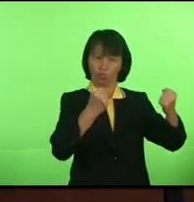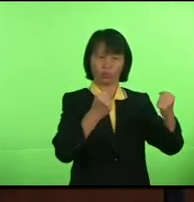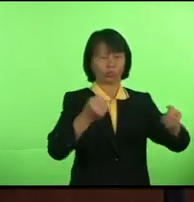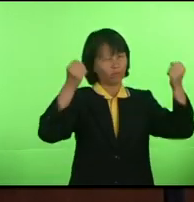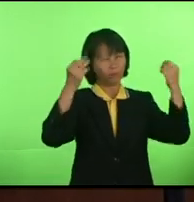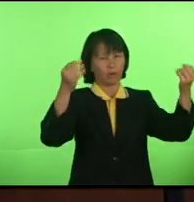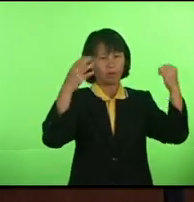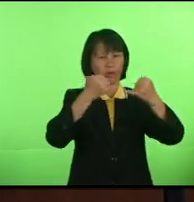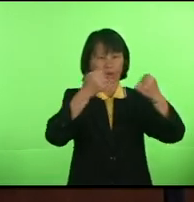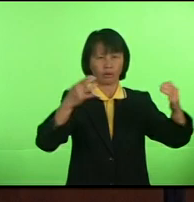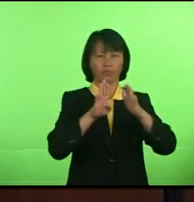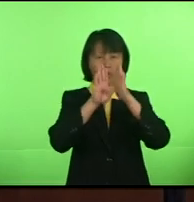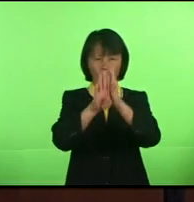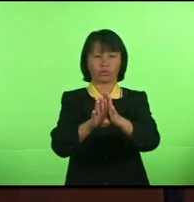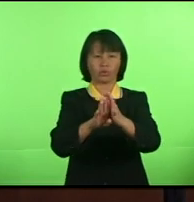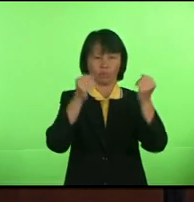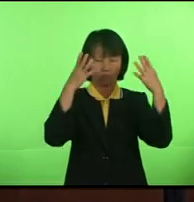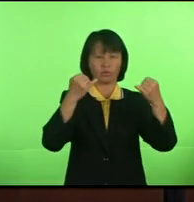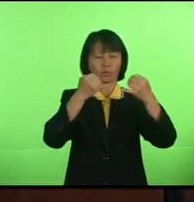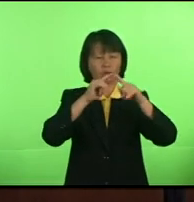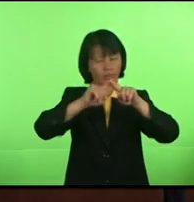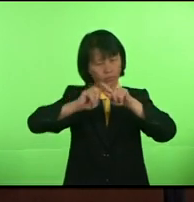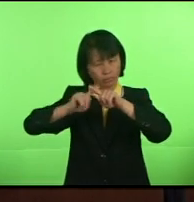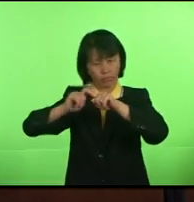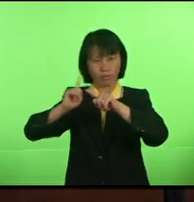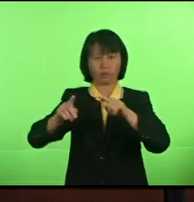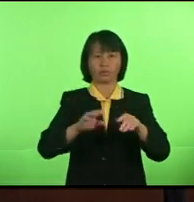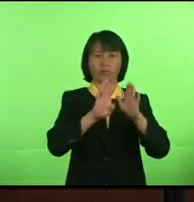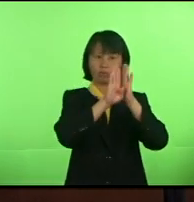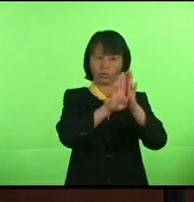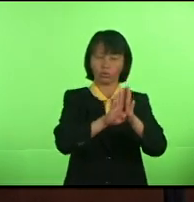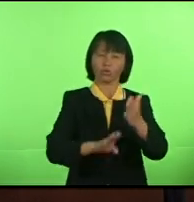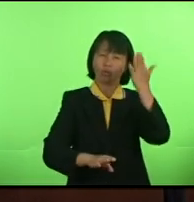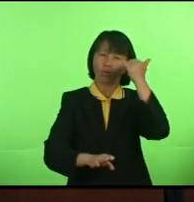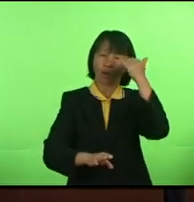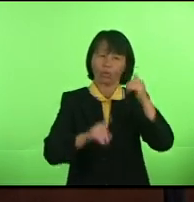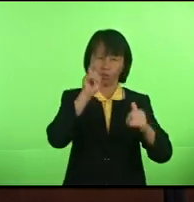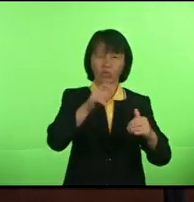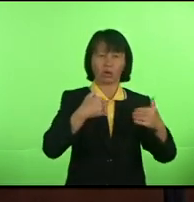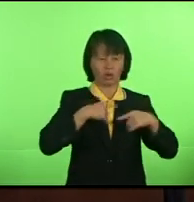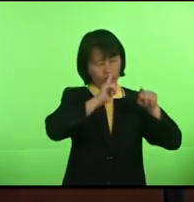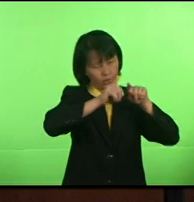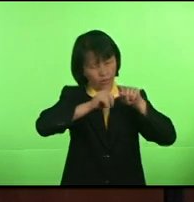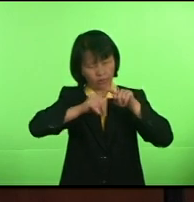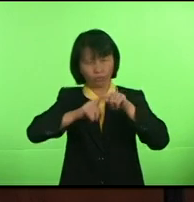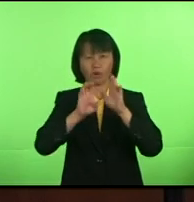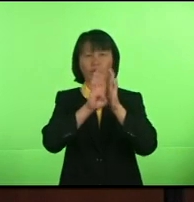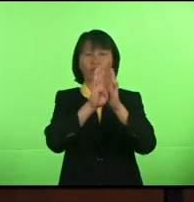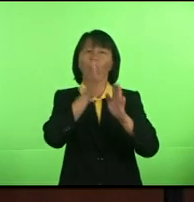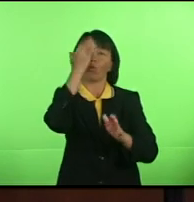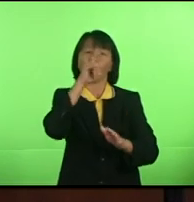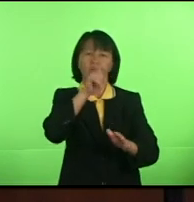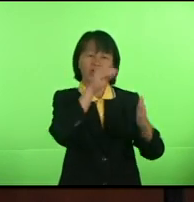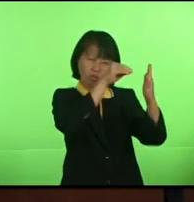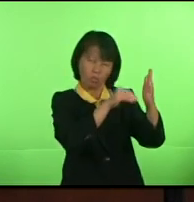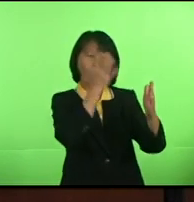evidence. Okay, there are so many types of evidence. Why? Why do you need types of evidence? So that you can